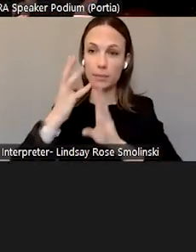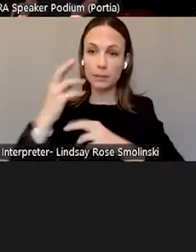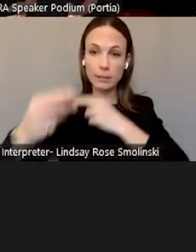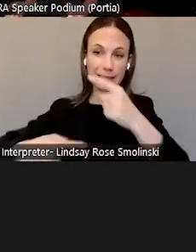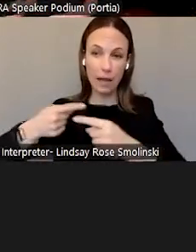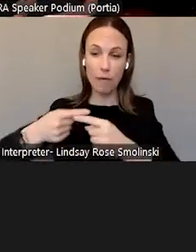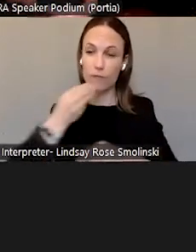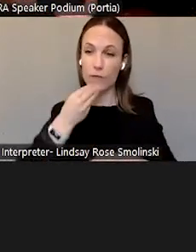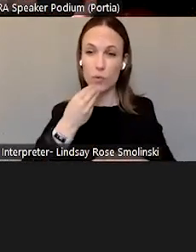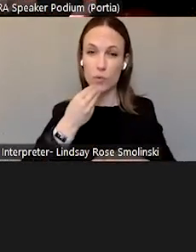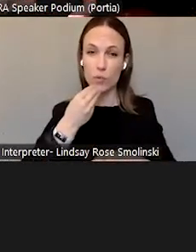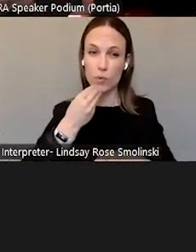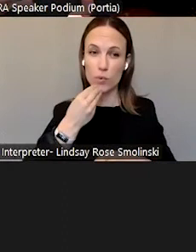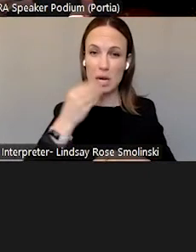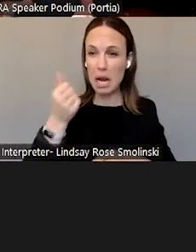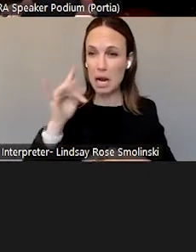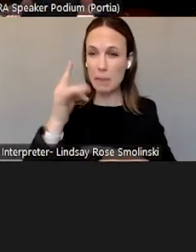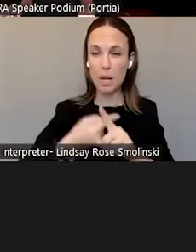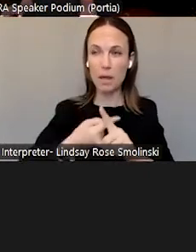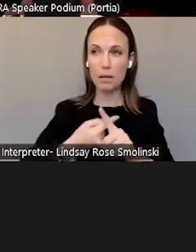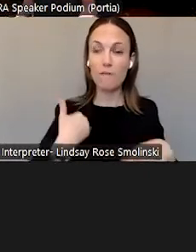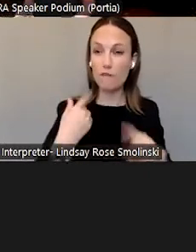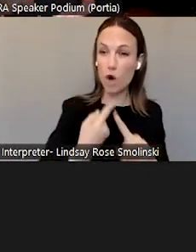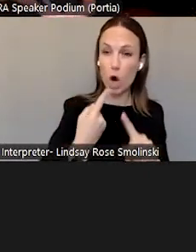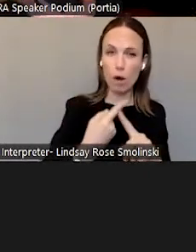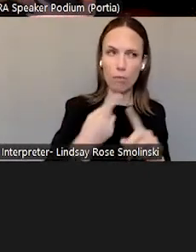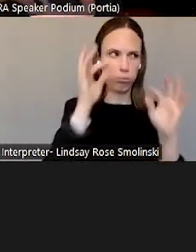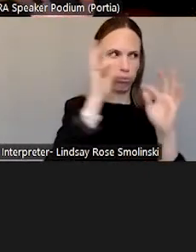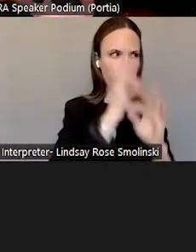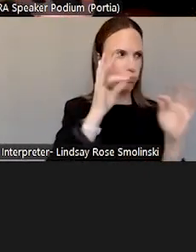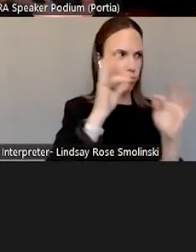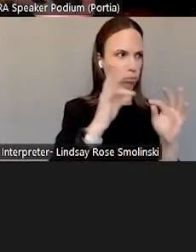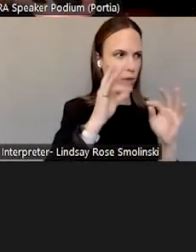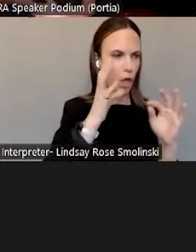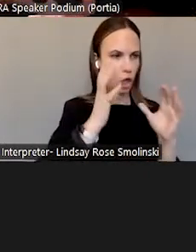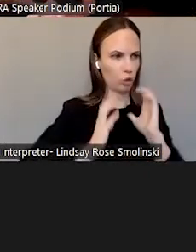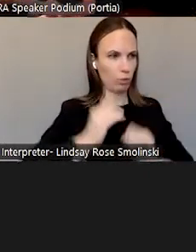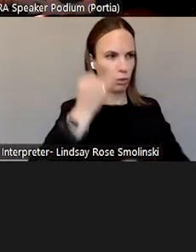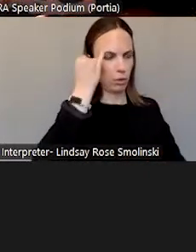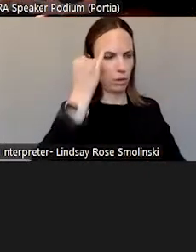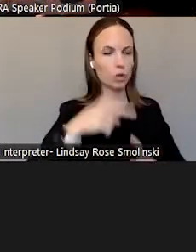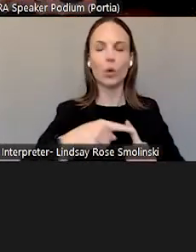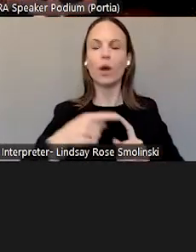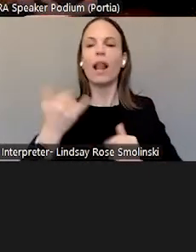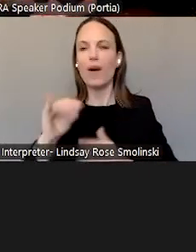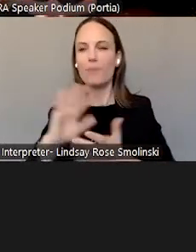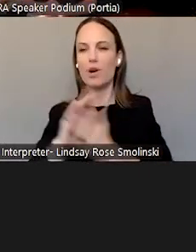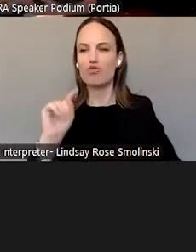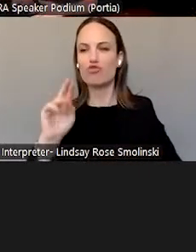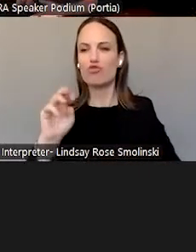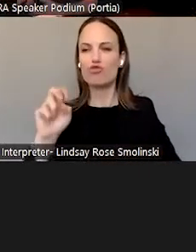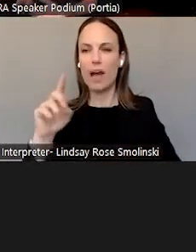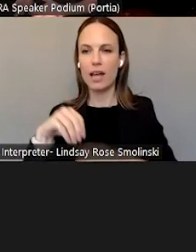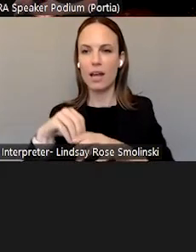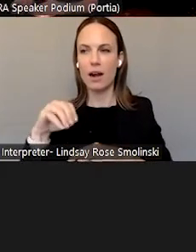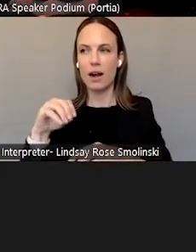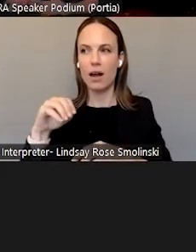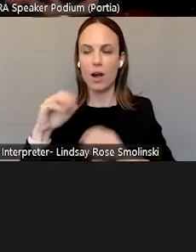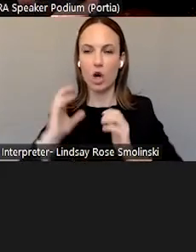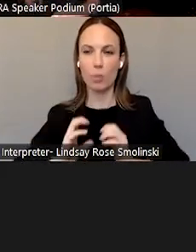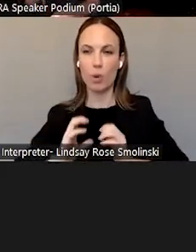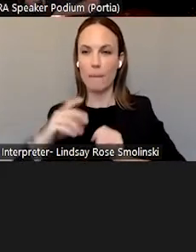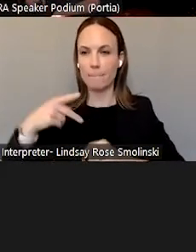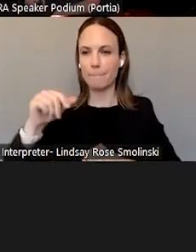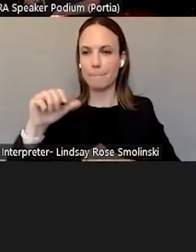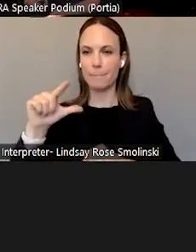months has gone from a relatively unknown consumer concept to a trending concept in the consumer packaged good world. Upcycled food was